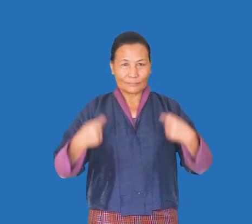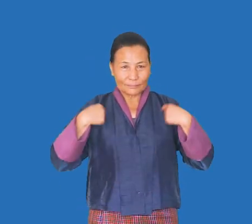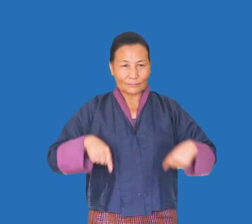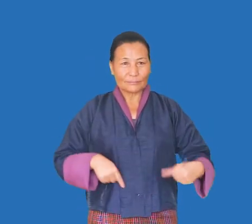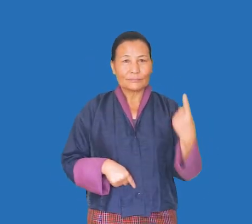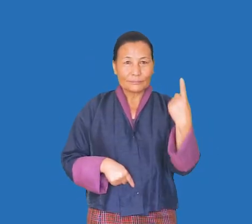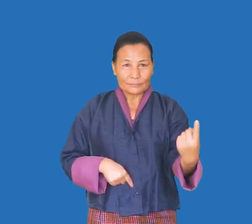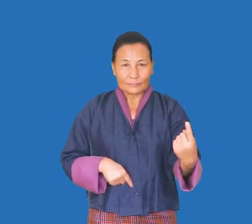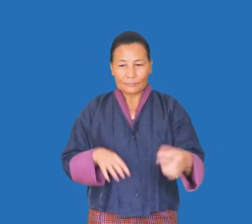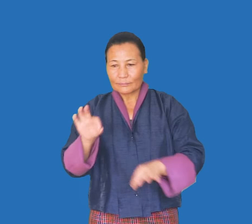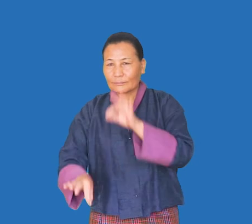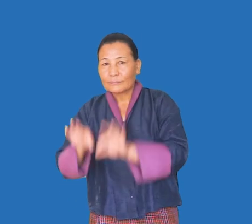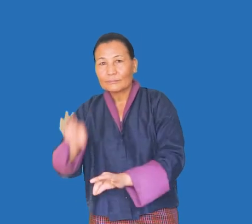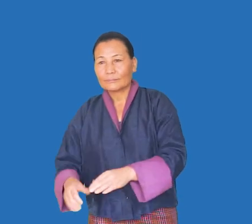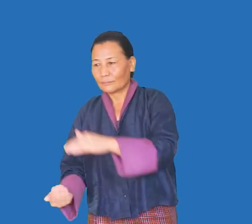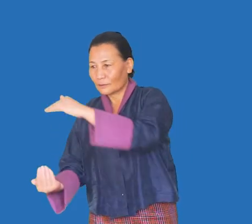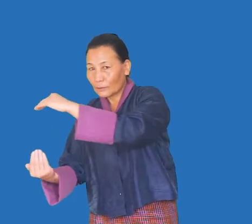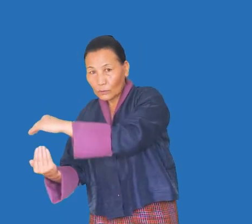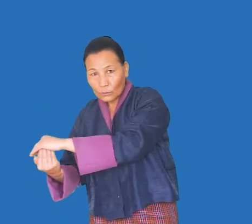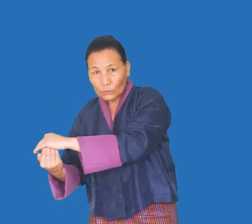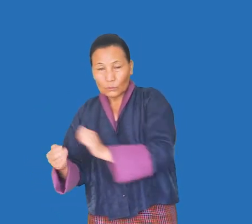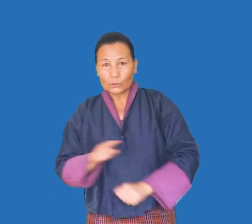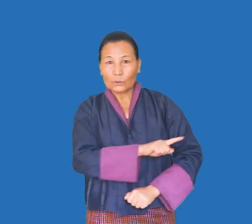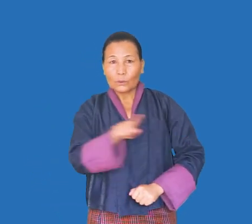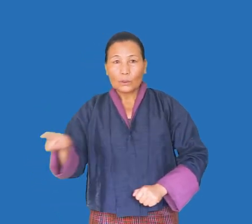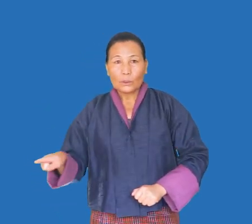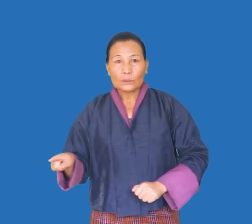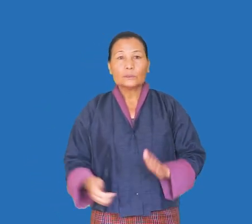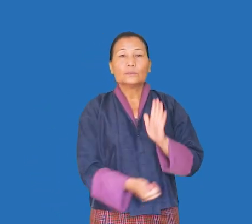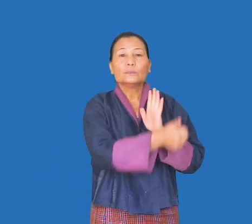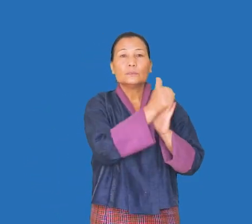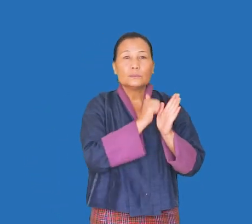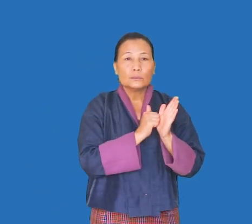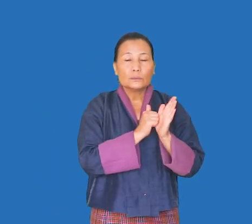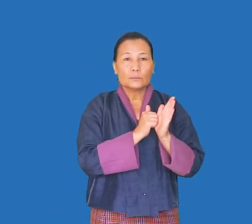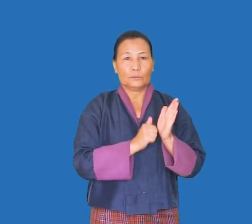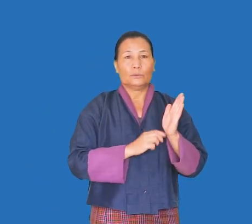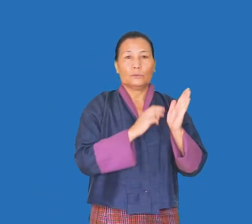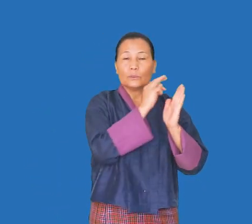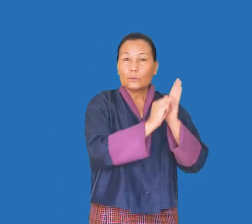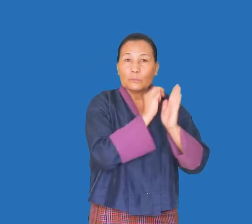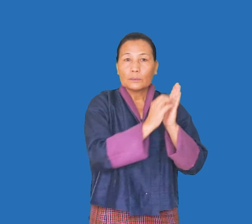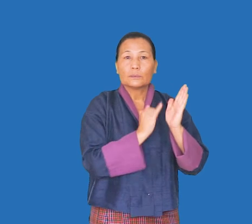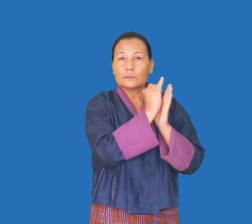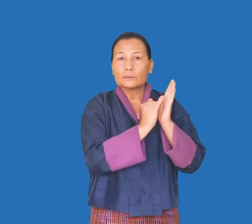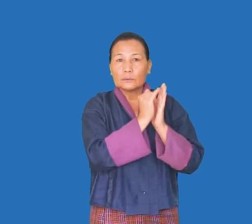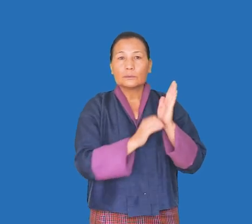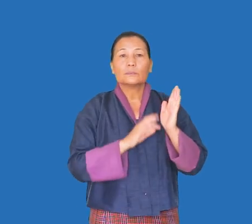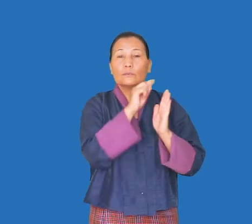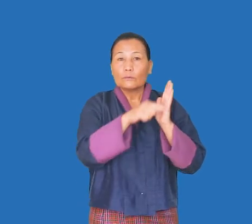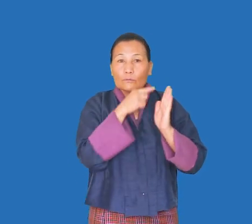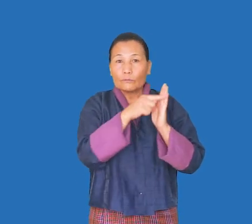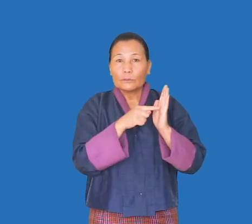Do not post anything that you would not say directly to a person. Do not post malicious, misleading,